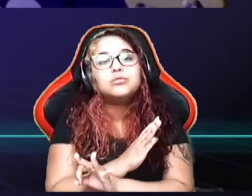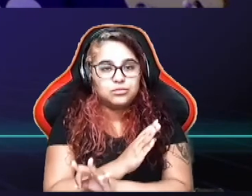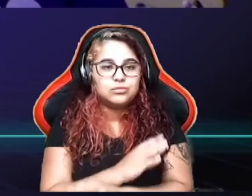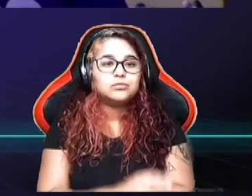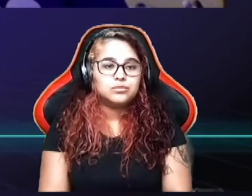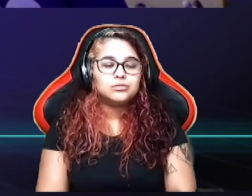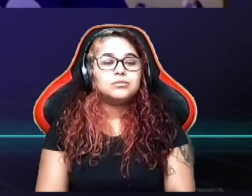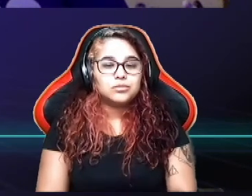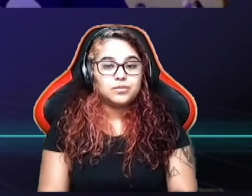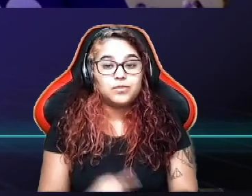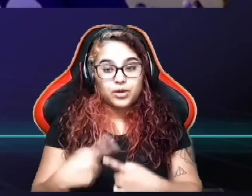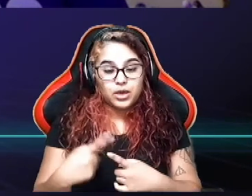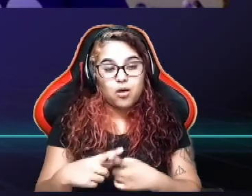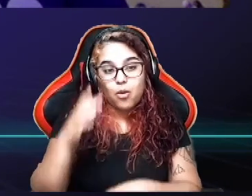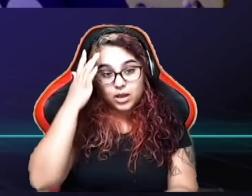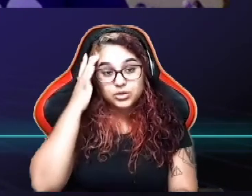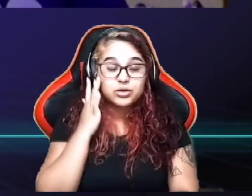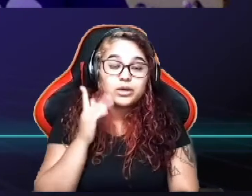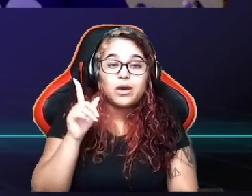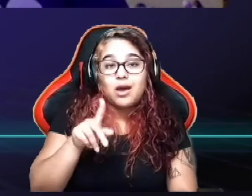it disappears.